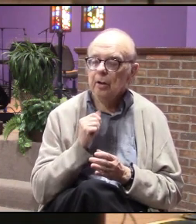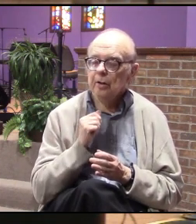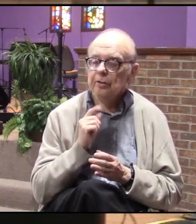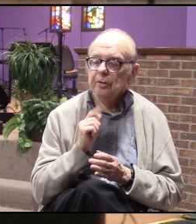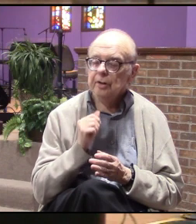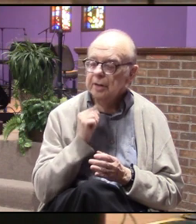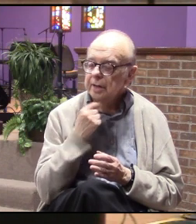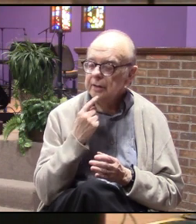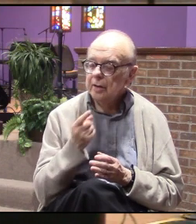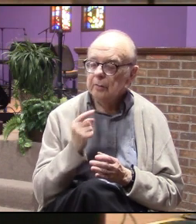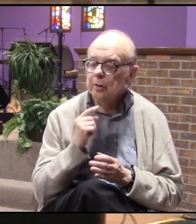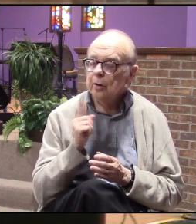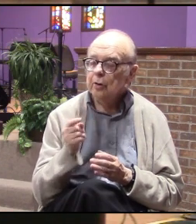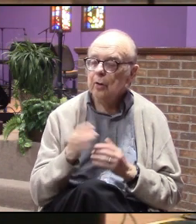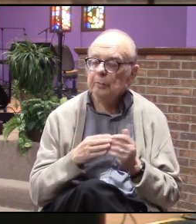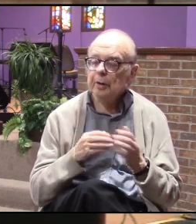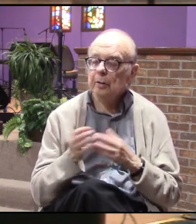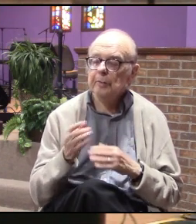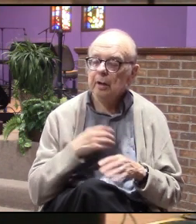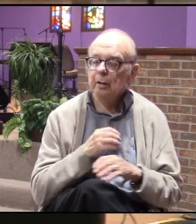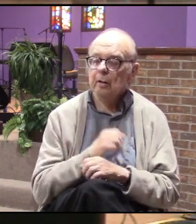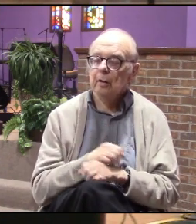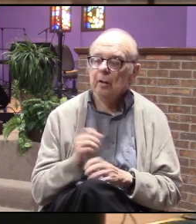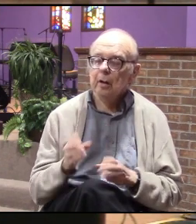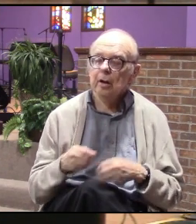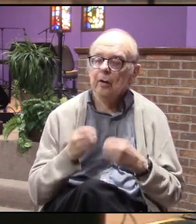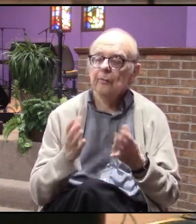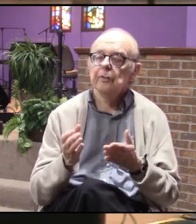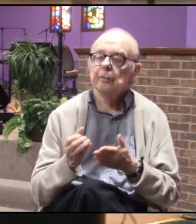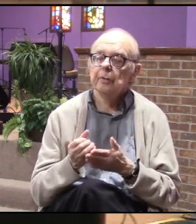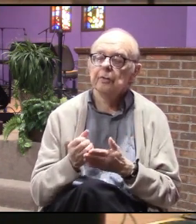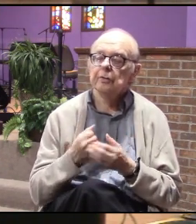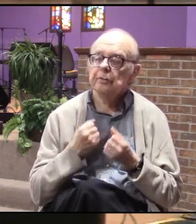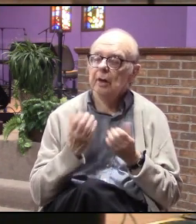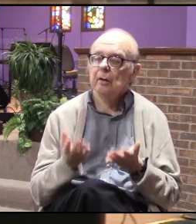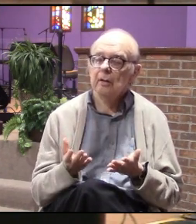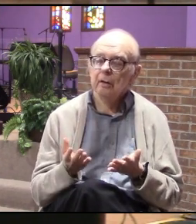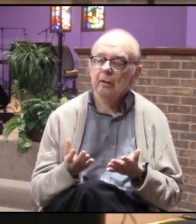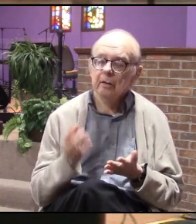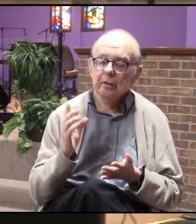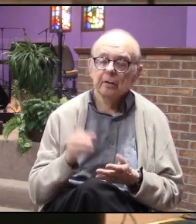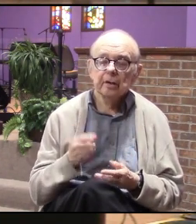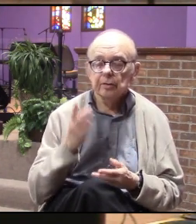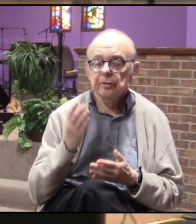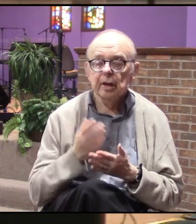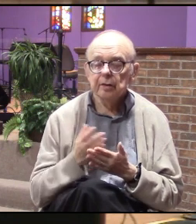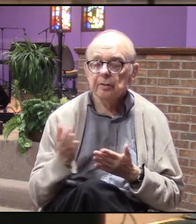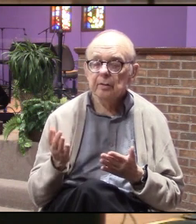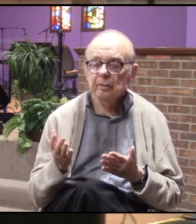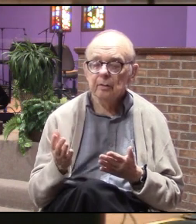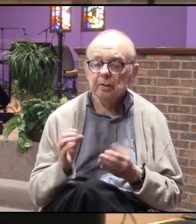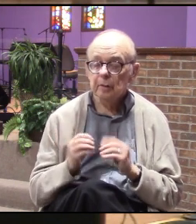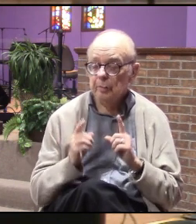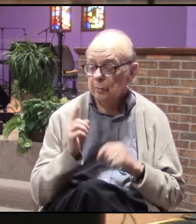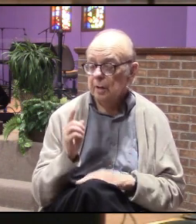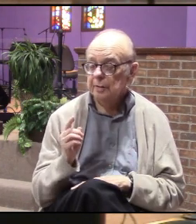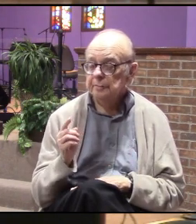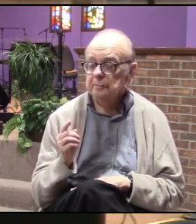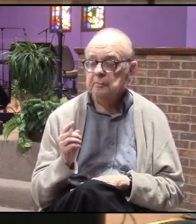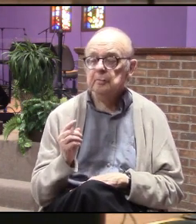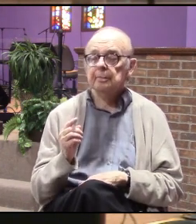altar and offer up some sacrifices. Now you got to understand something. Number one,